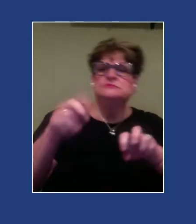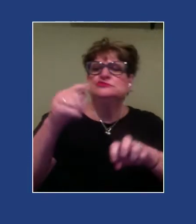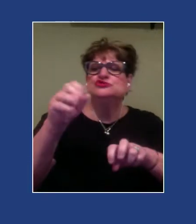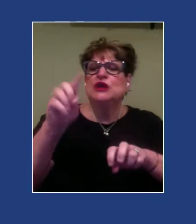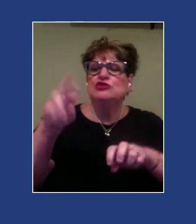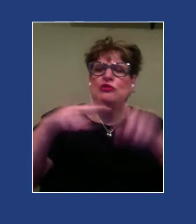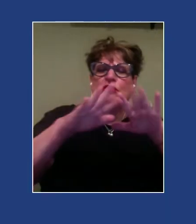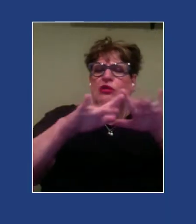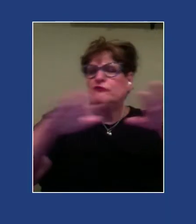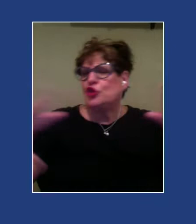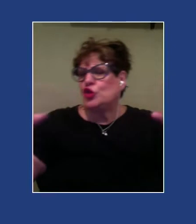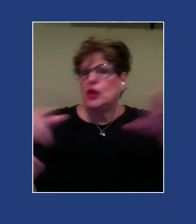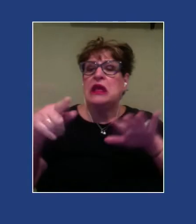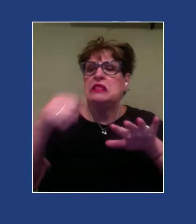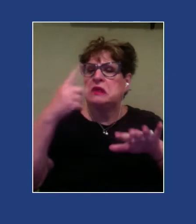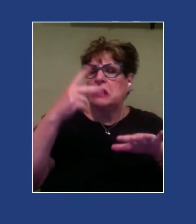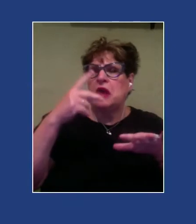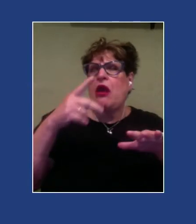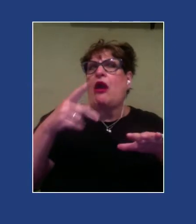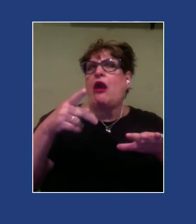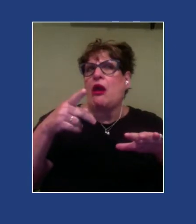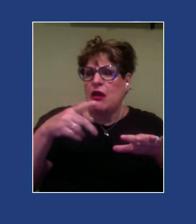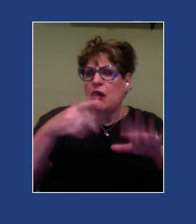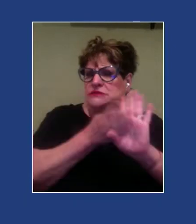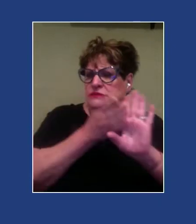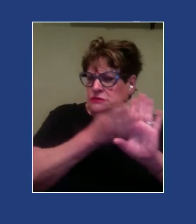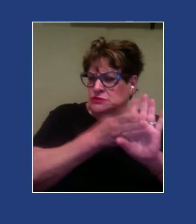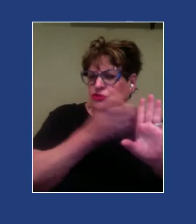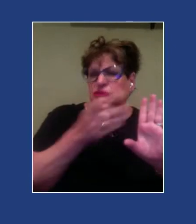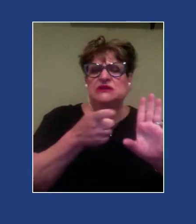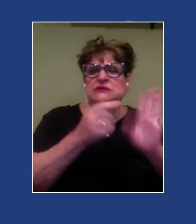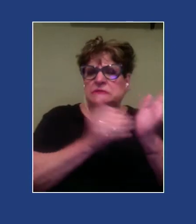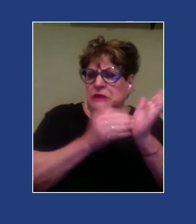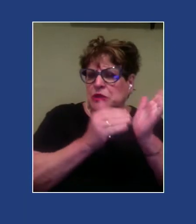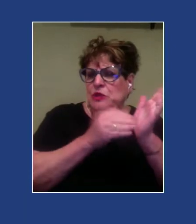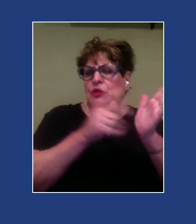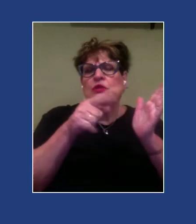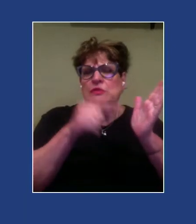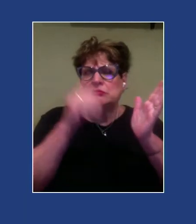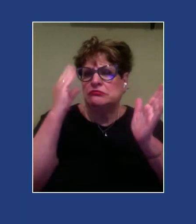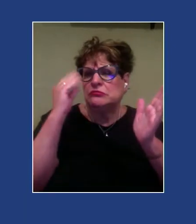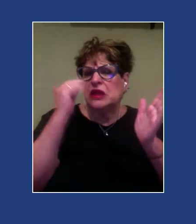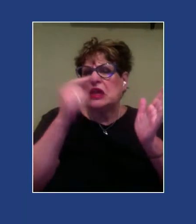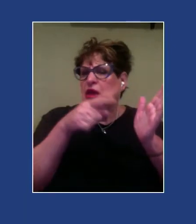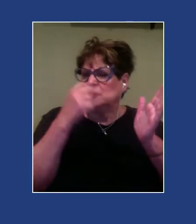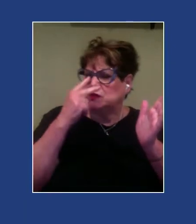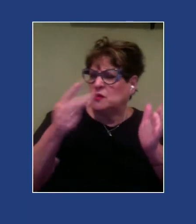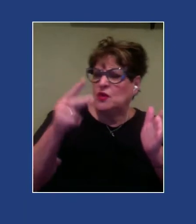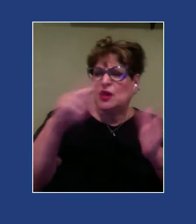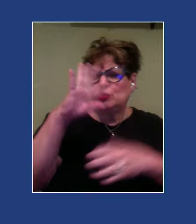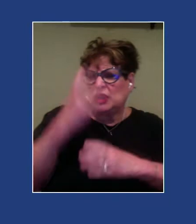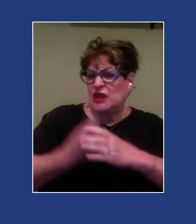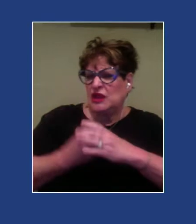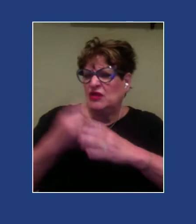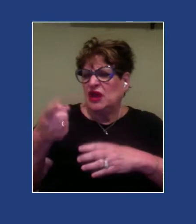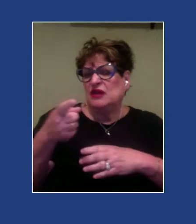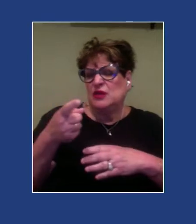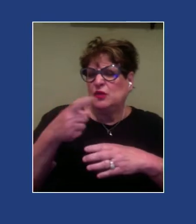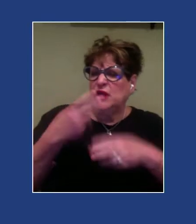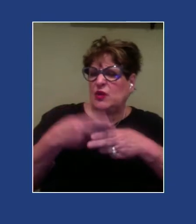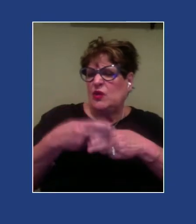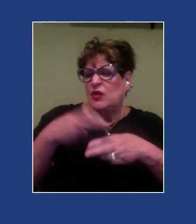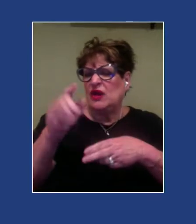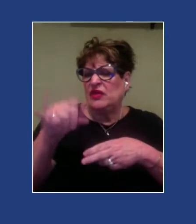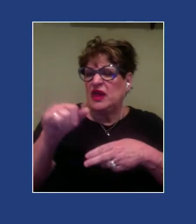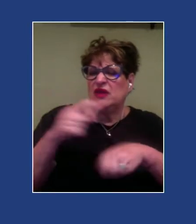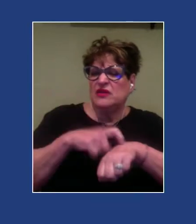few exceptions, psychiatrists and other medical experts regarded transsexuals, as people were referred to at the time, as by and